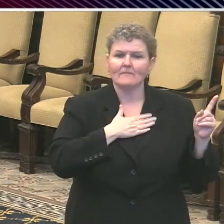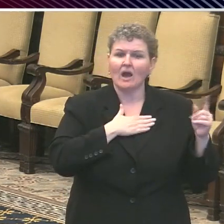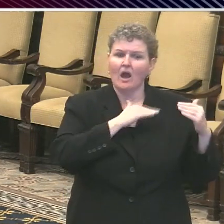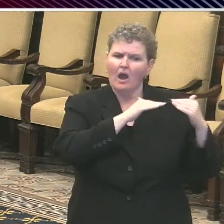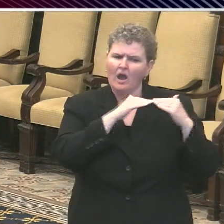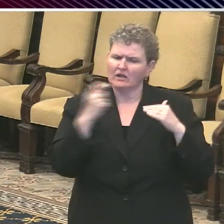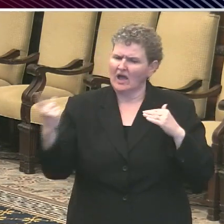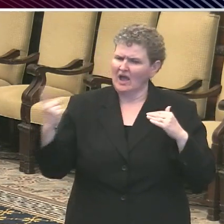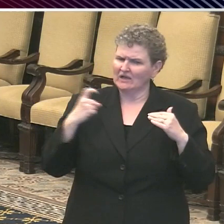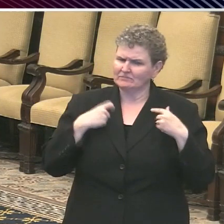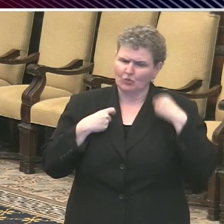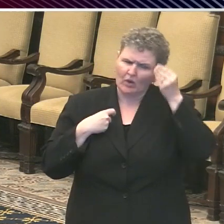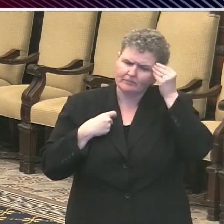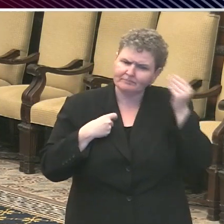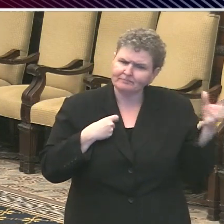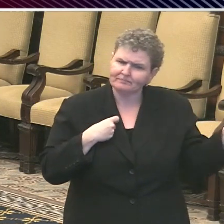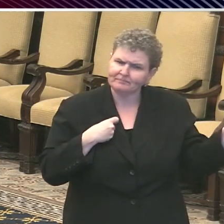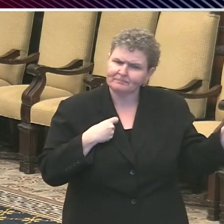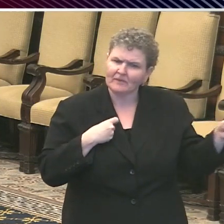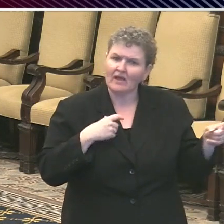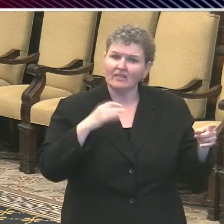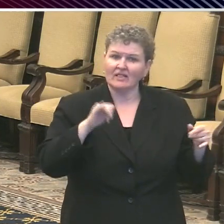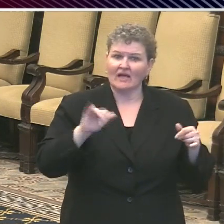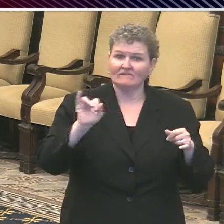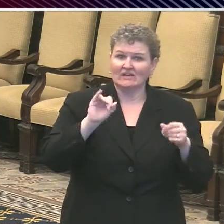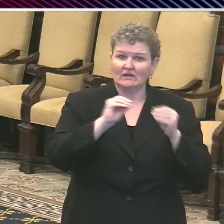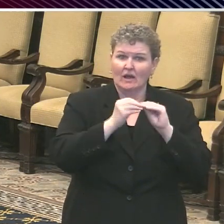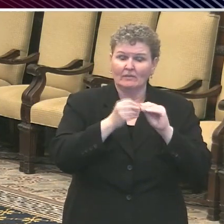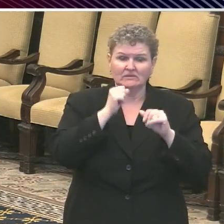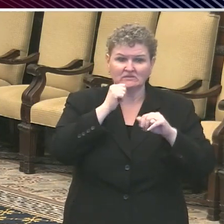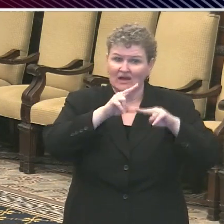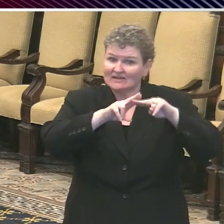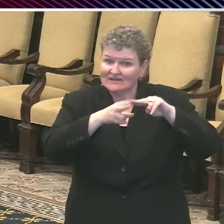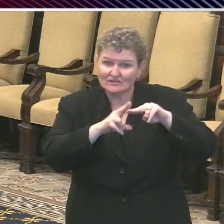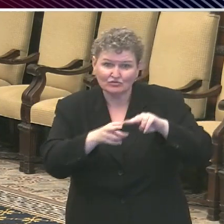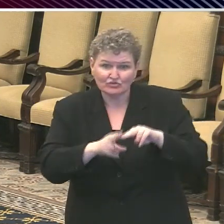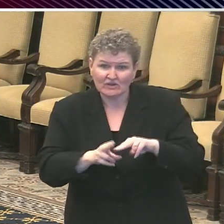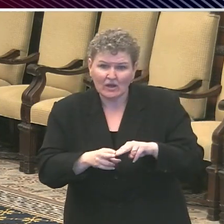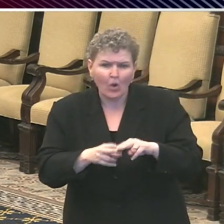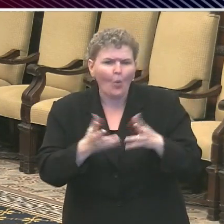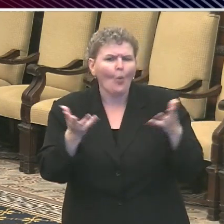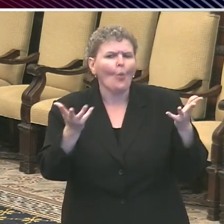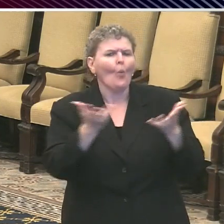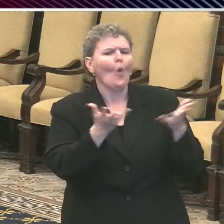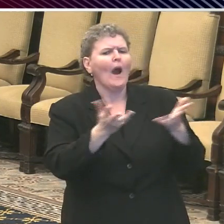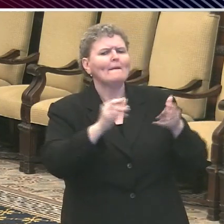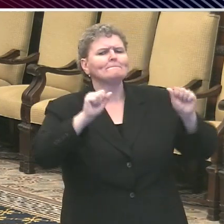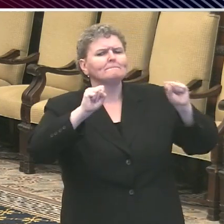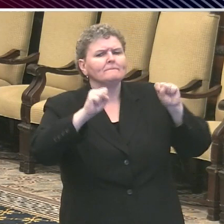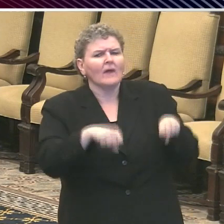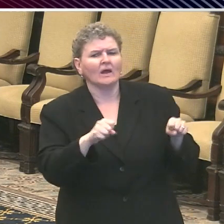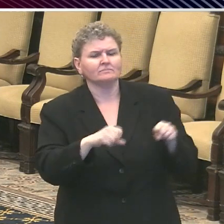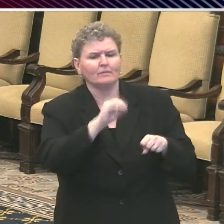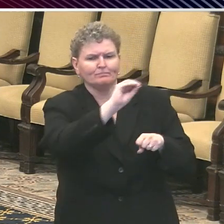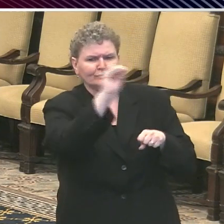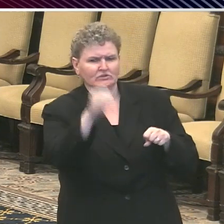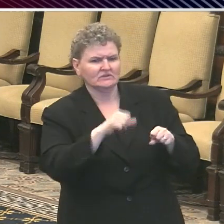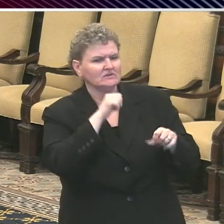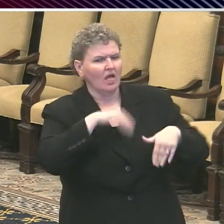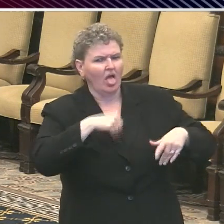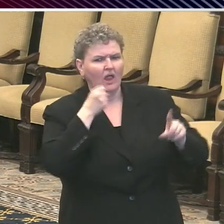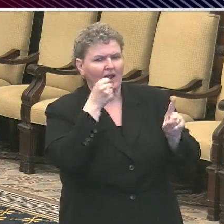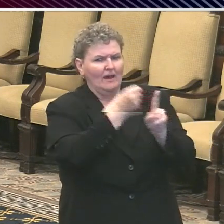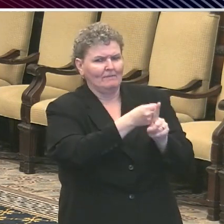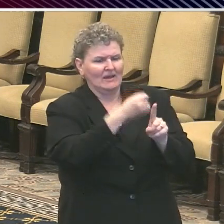the infection numbers don't slow down, what is the chance we don't go to yellow phase on June 5th? And I guess this would be